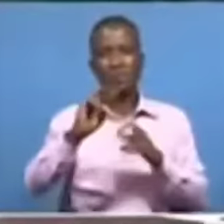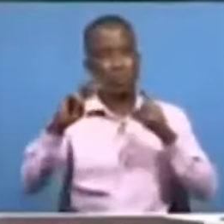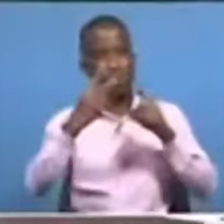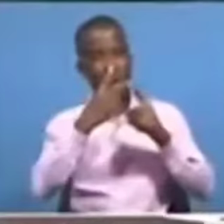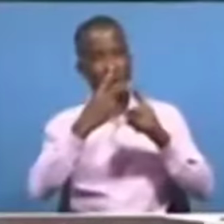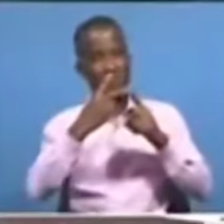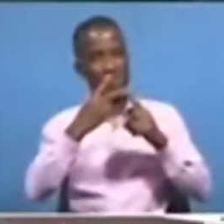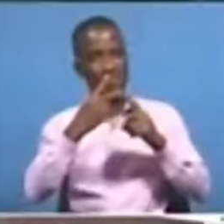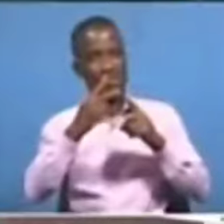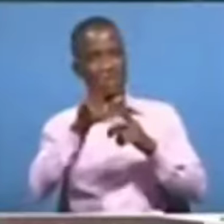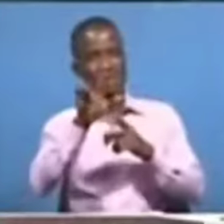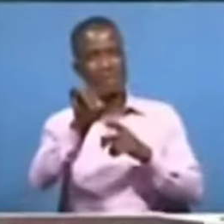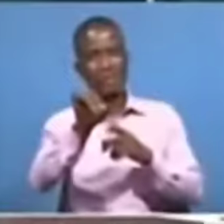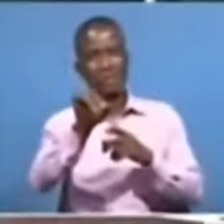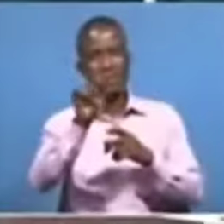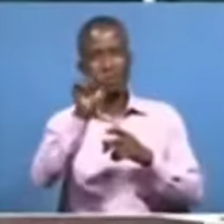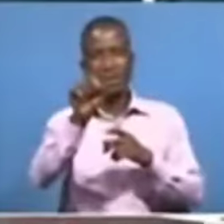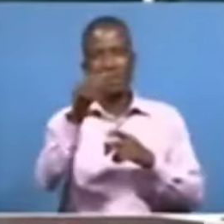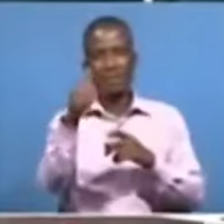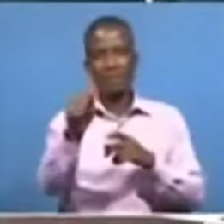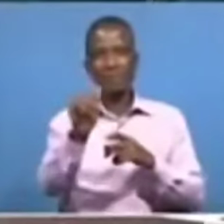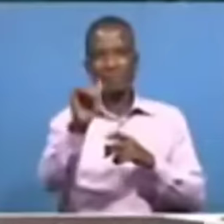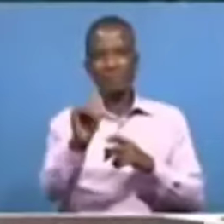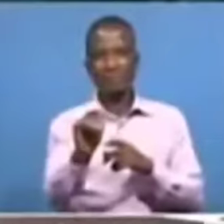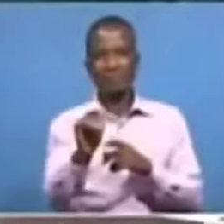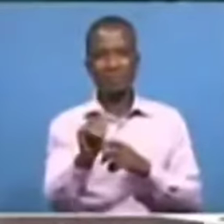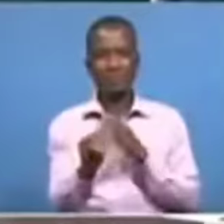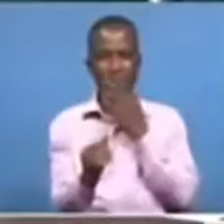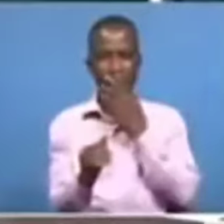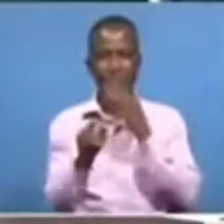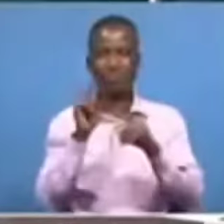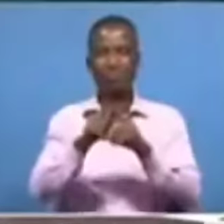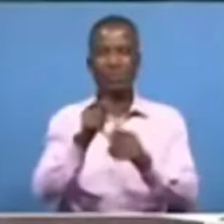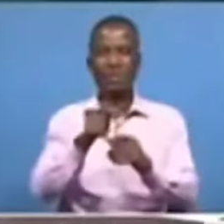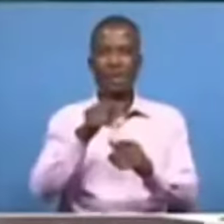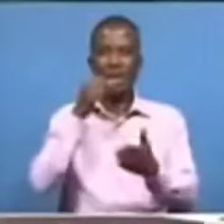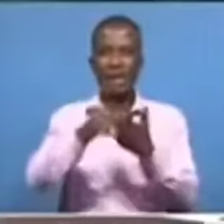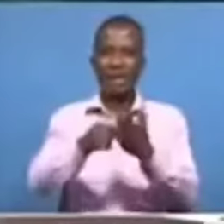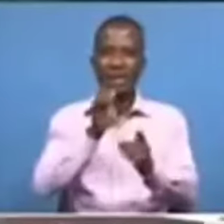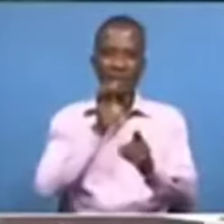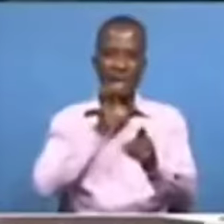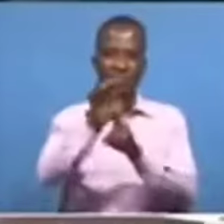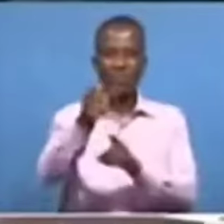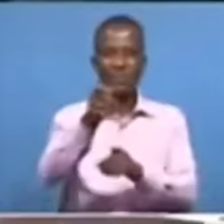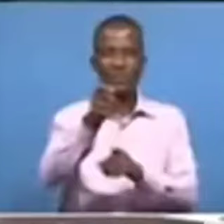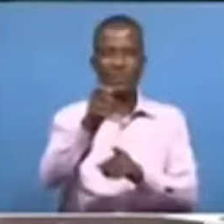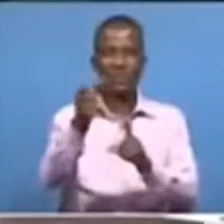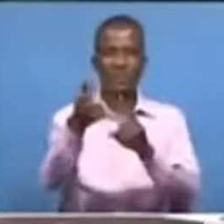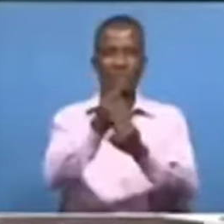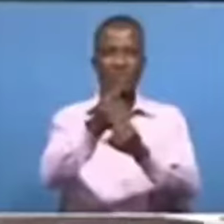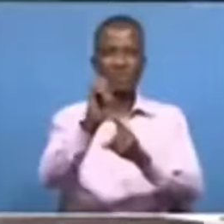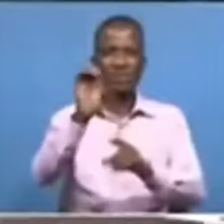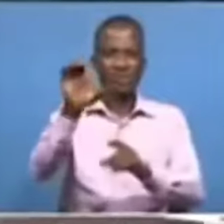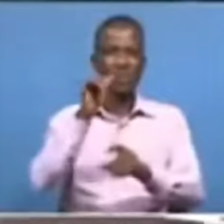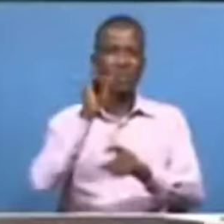Rule 10, which we had indicated that we were going to rely on to subpoena Mrs. Jean Mensah.